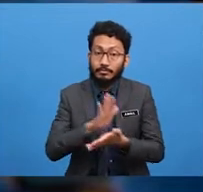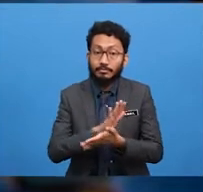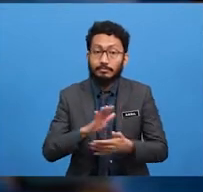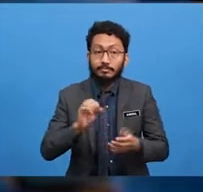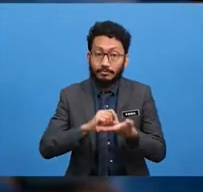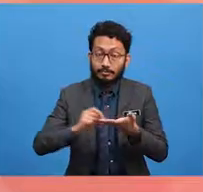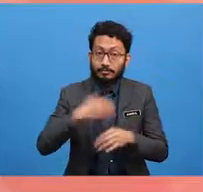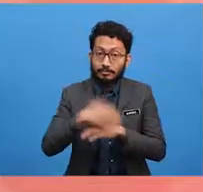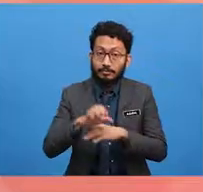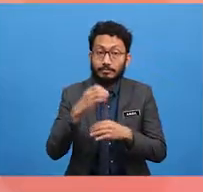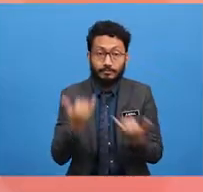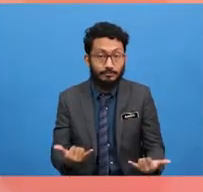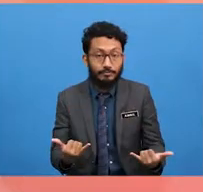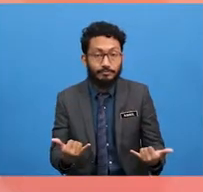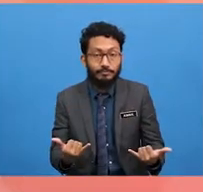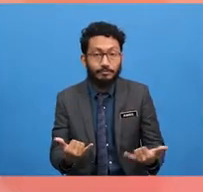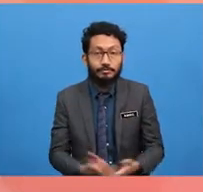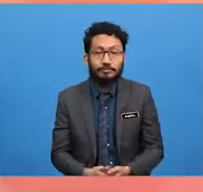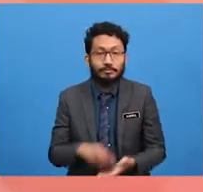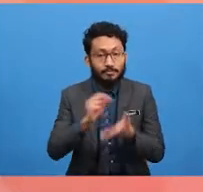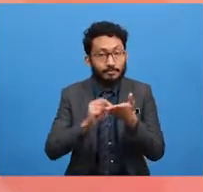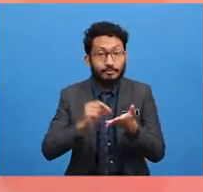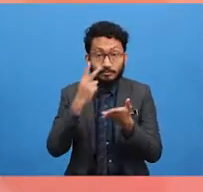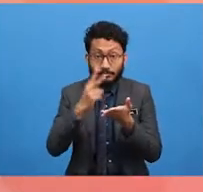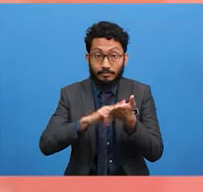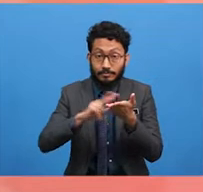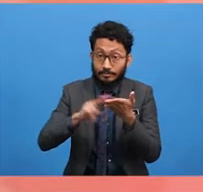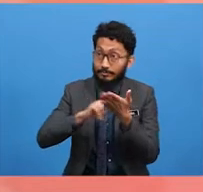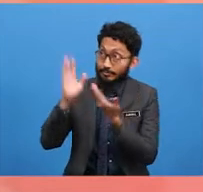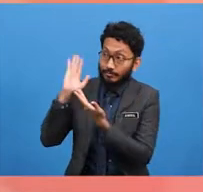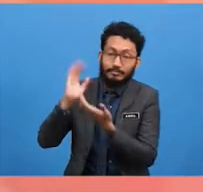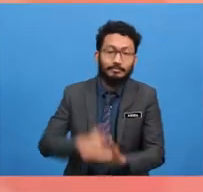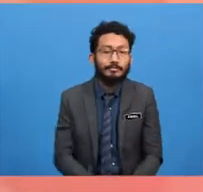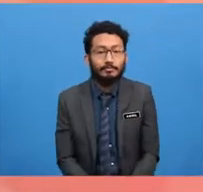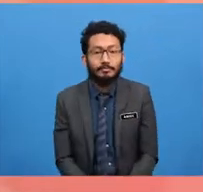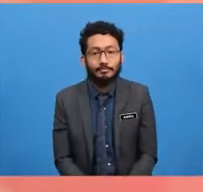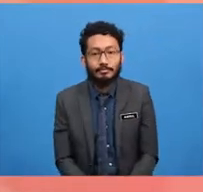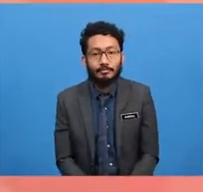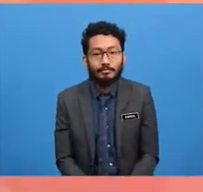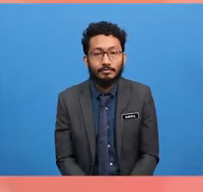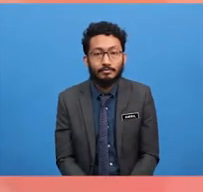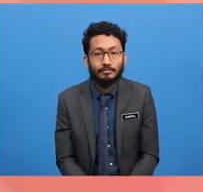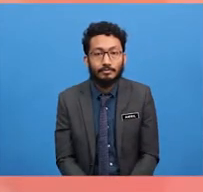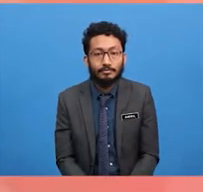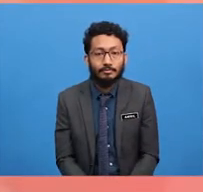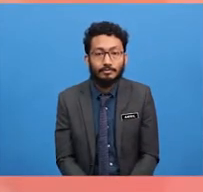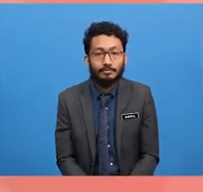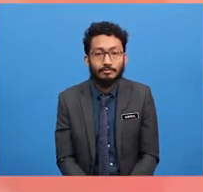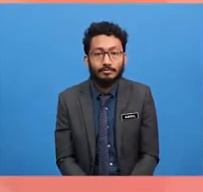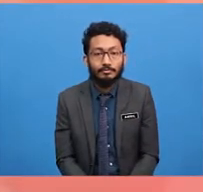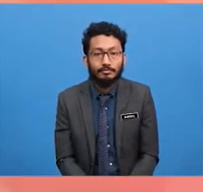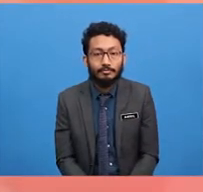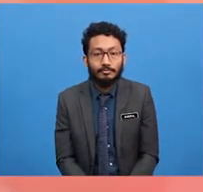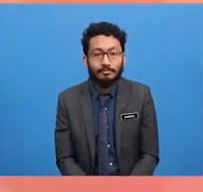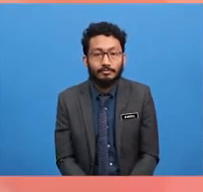email now. Greet your friend with an appropriate informal greeting. How do you feel about your